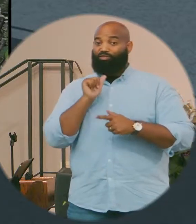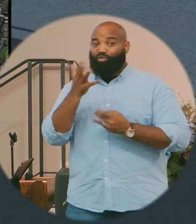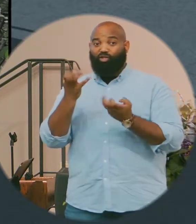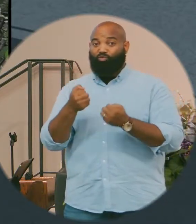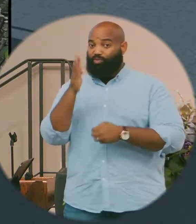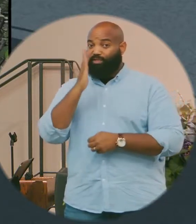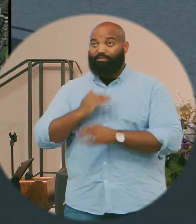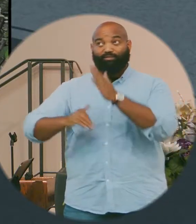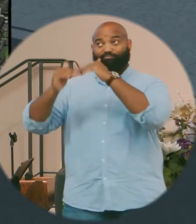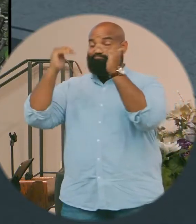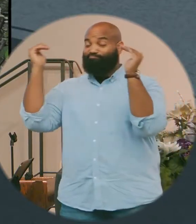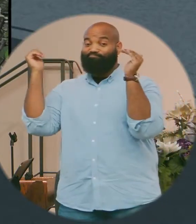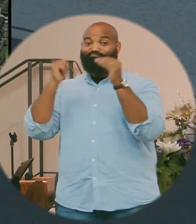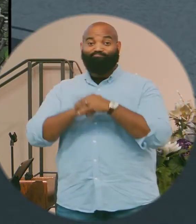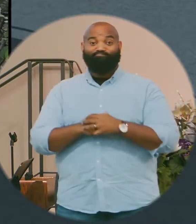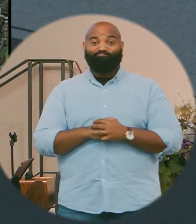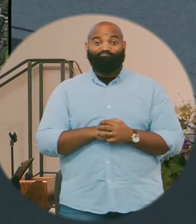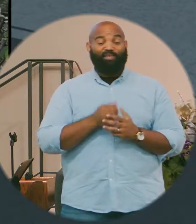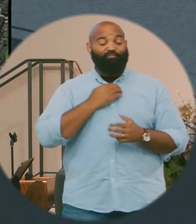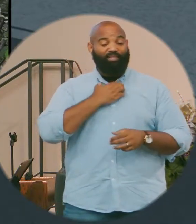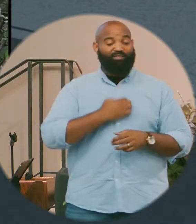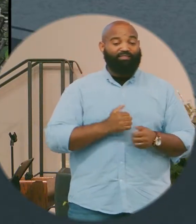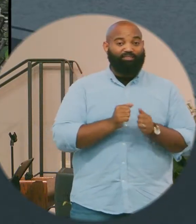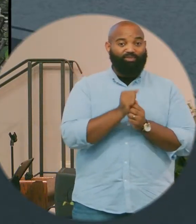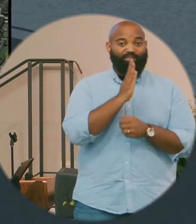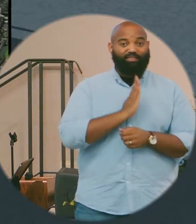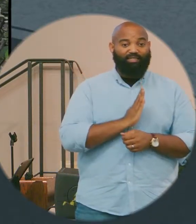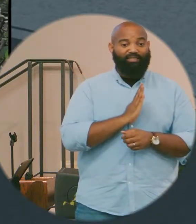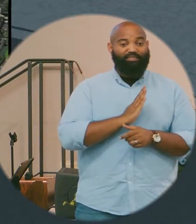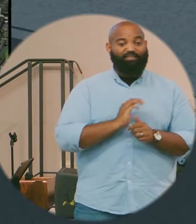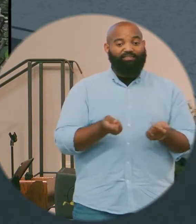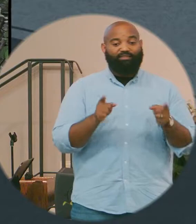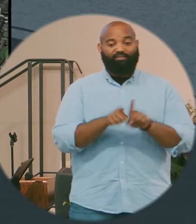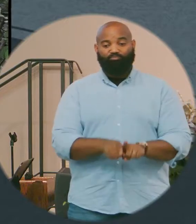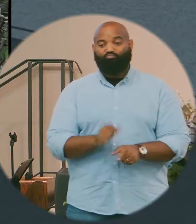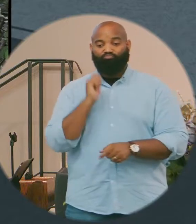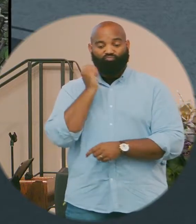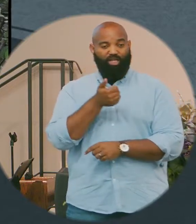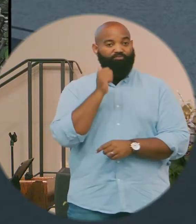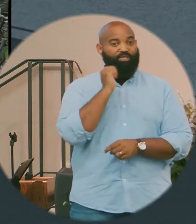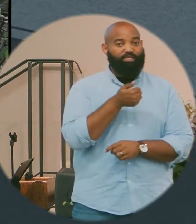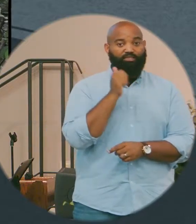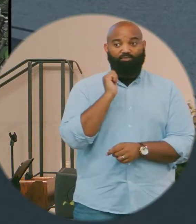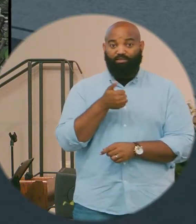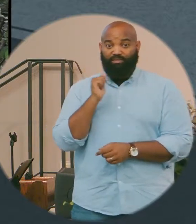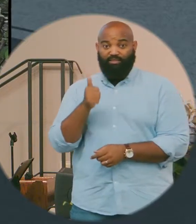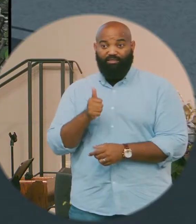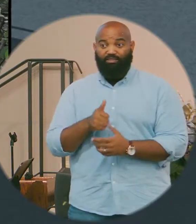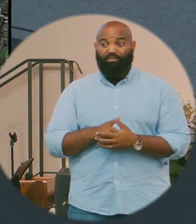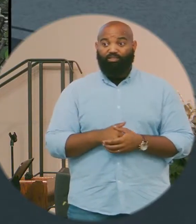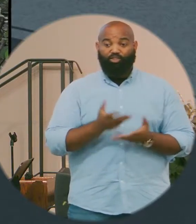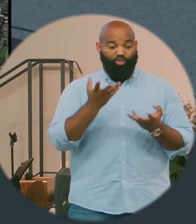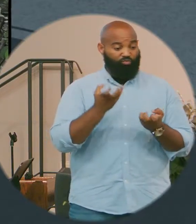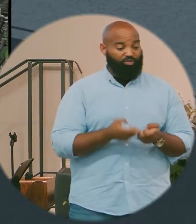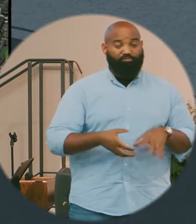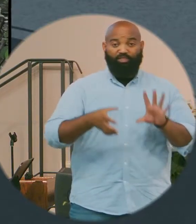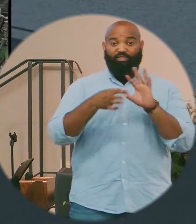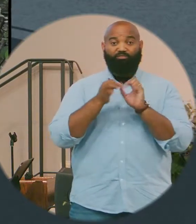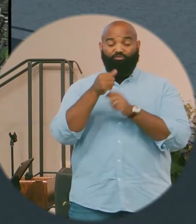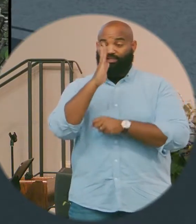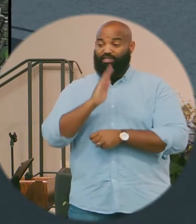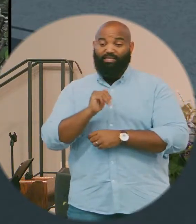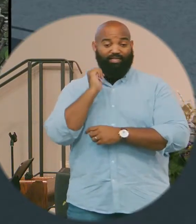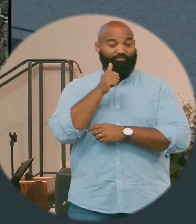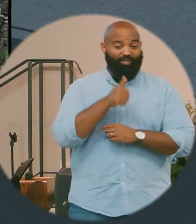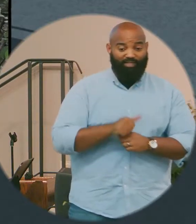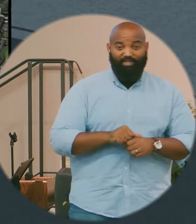with wanting to be with God is you don't want nothing to separate you. You don't want nothing to get in the way of you and God. You want to hear